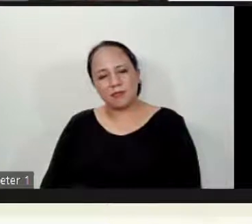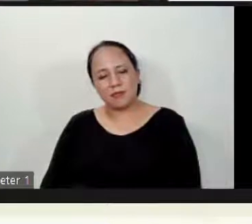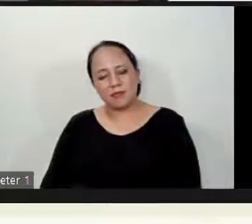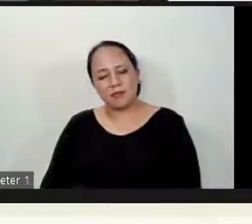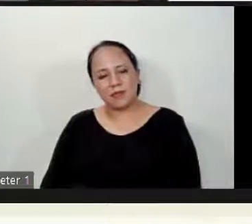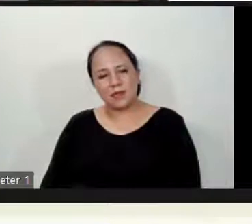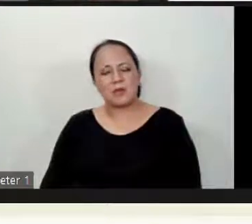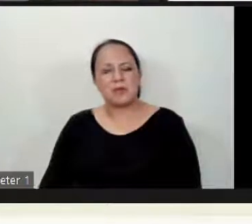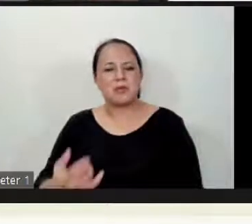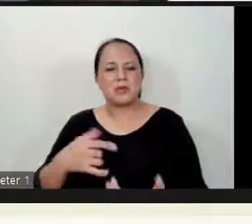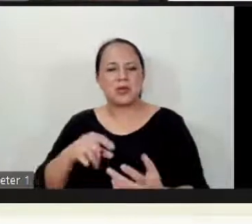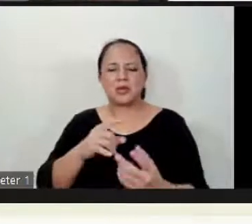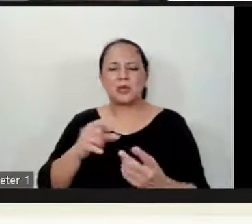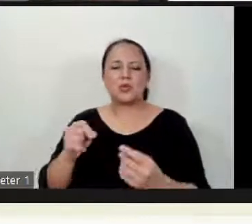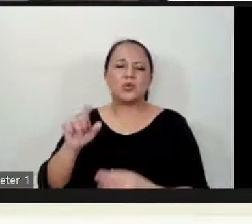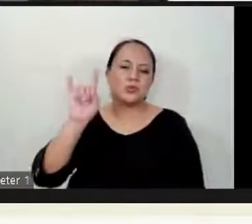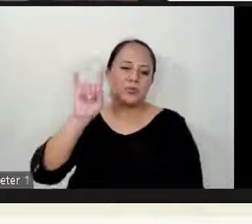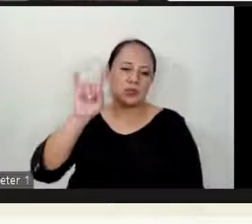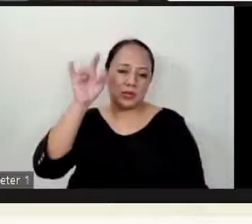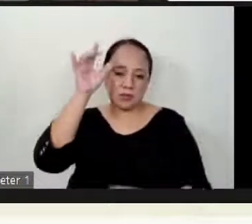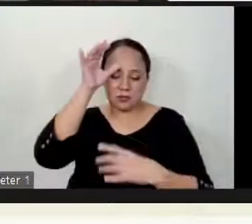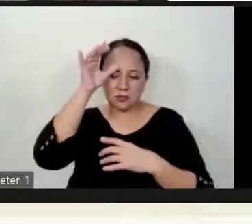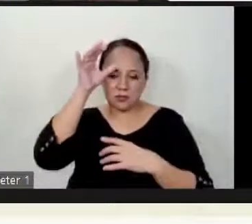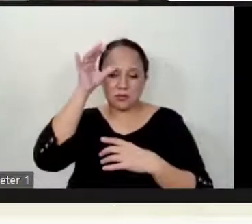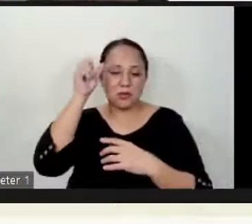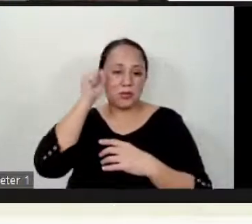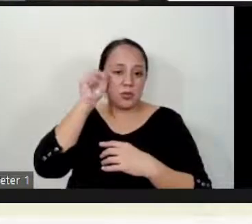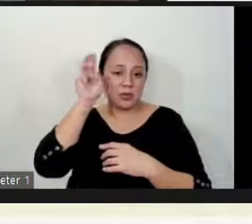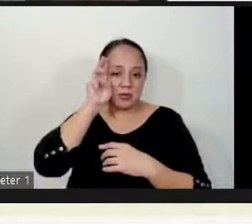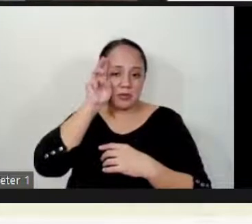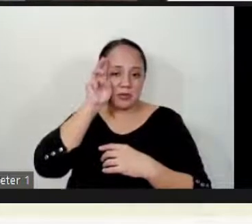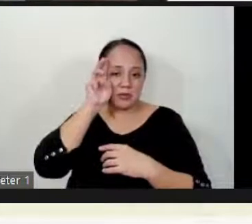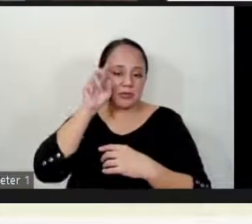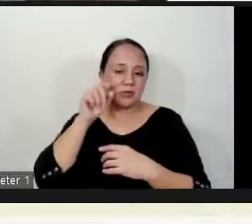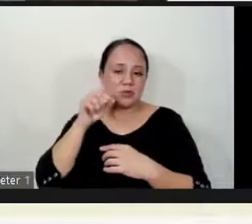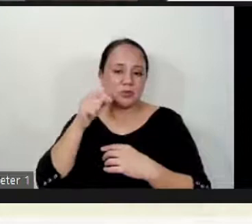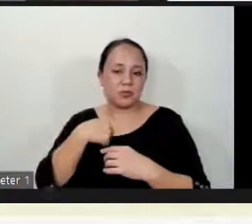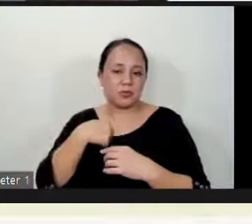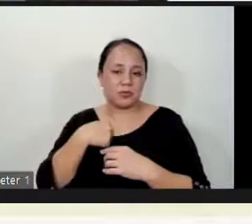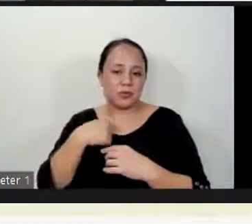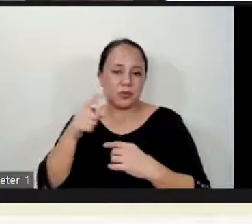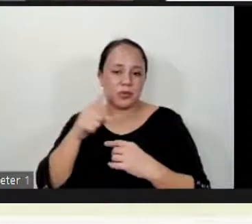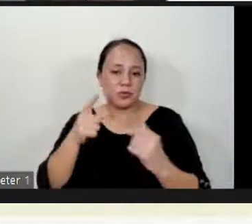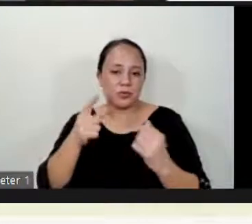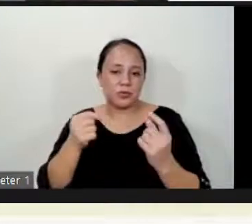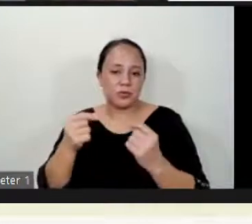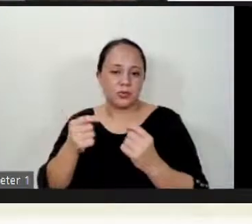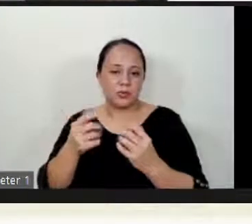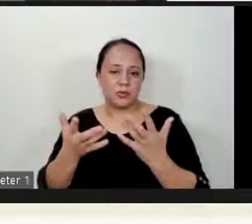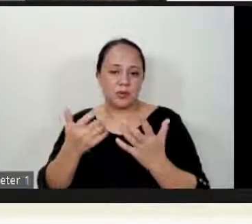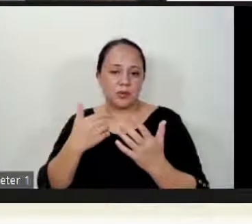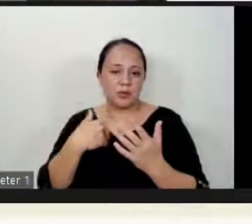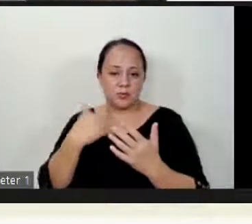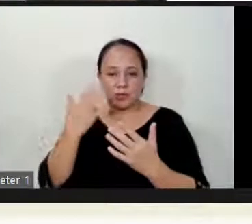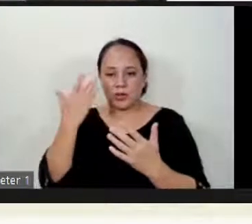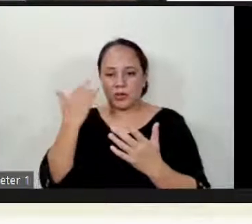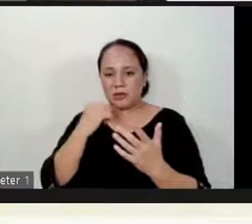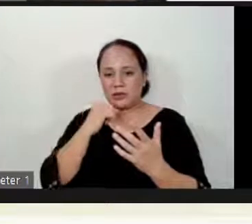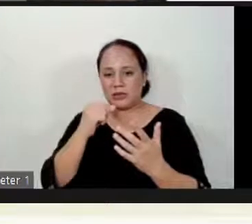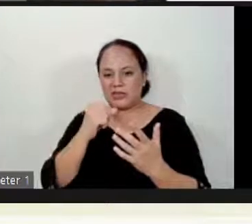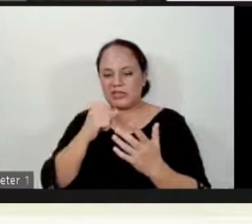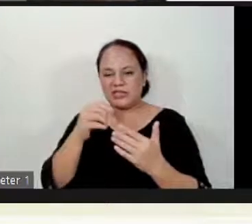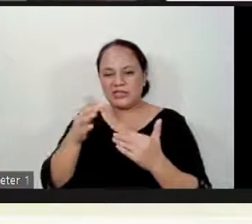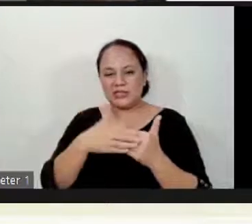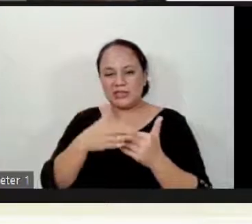promotion, health, cancer promotion, cancer awareness, so that what we will do there, most probably because you are not really